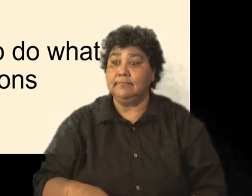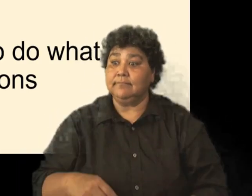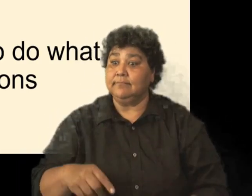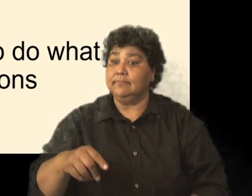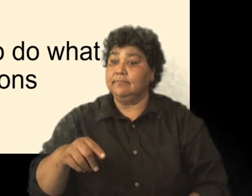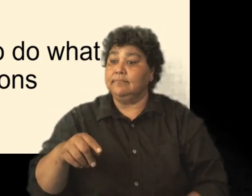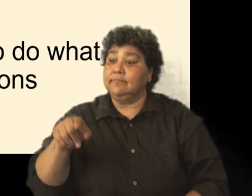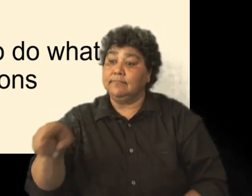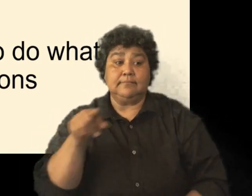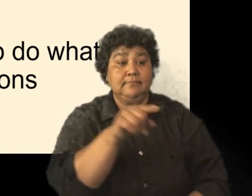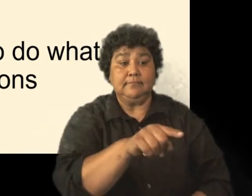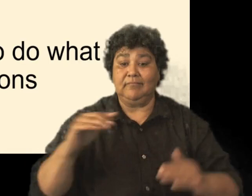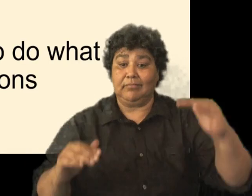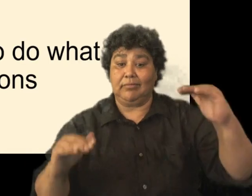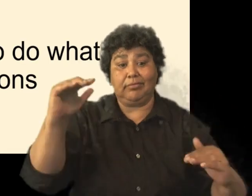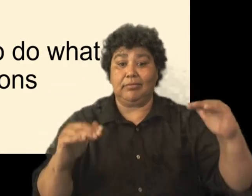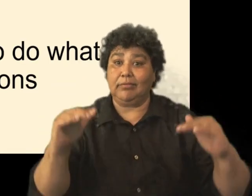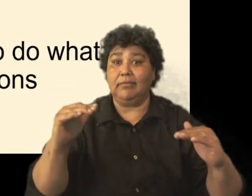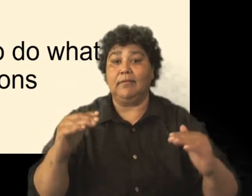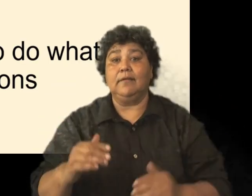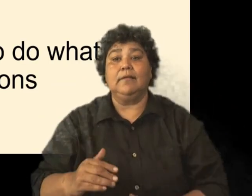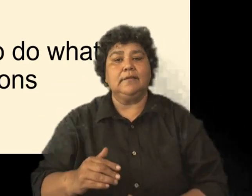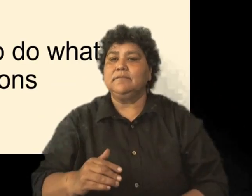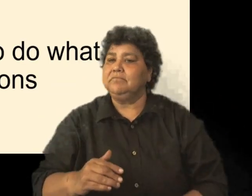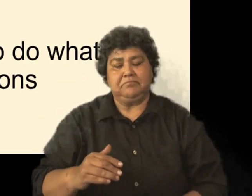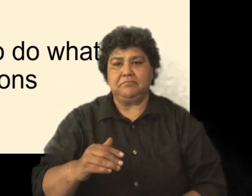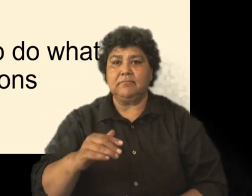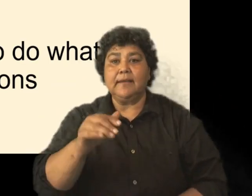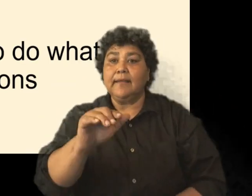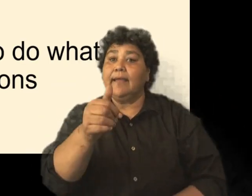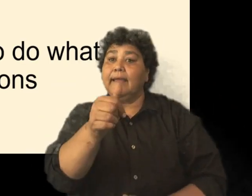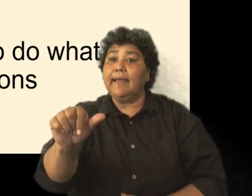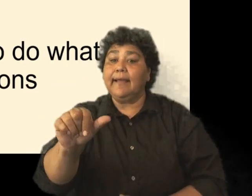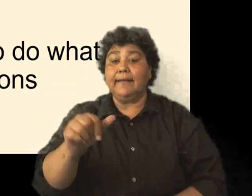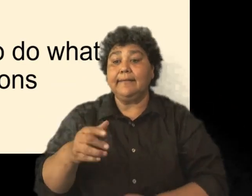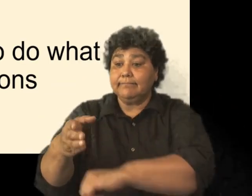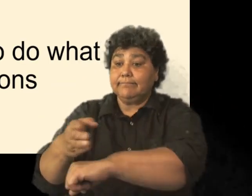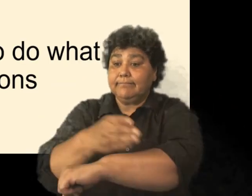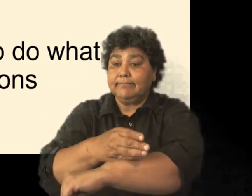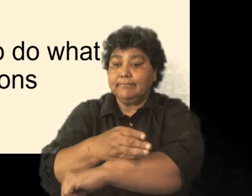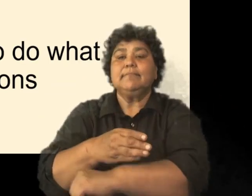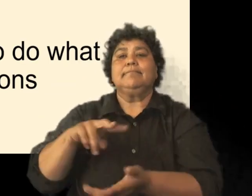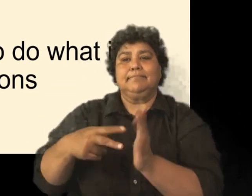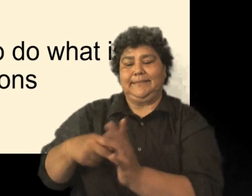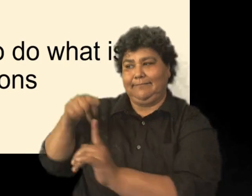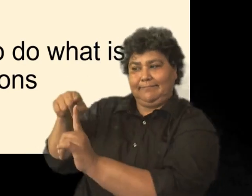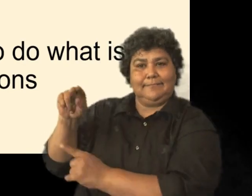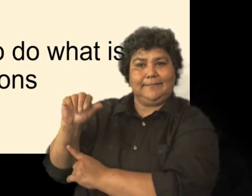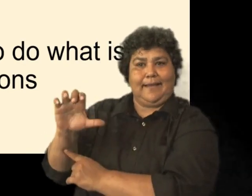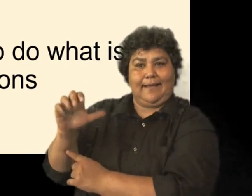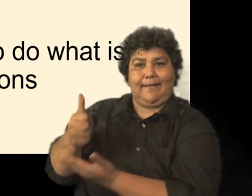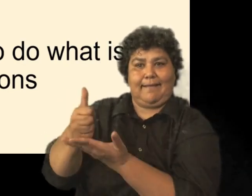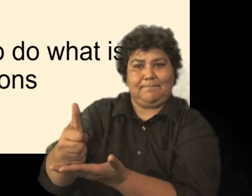any difference in RP progression can be attributed to NAC. Survey patients like the idea that the